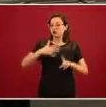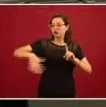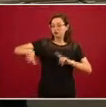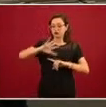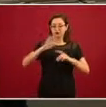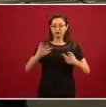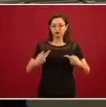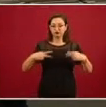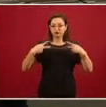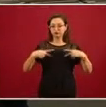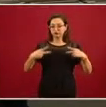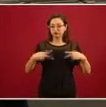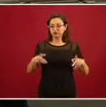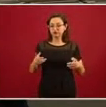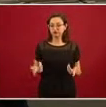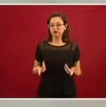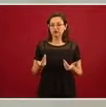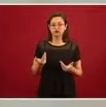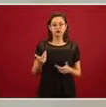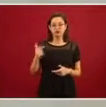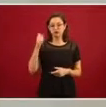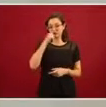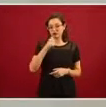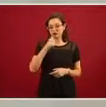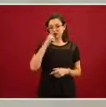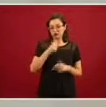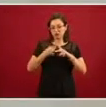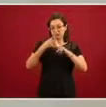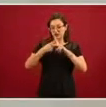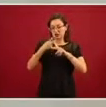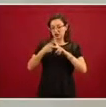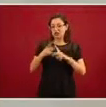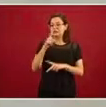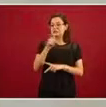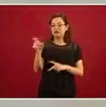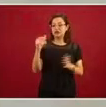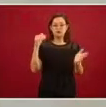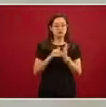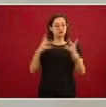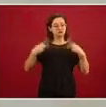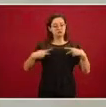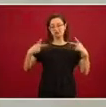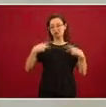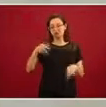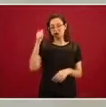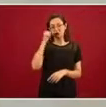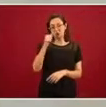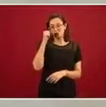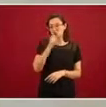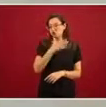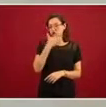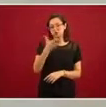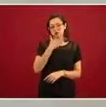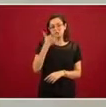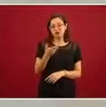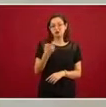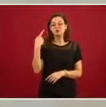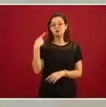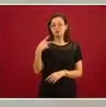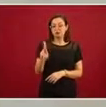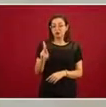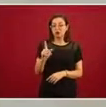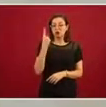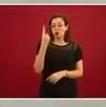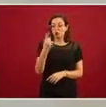population base, we're talking about how to calculate the accumulated incidence rate, because this rate is usually calculated on the basis